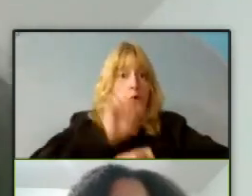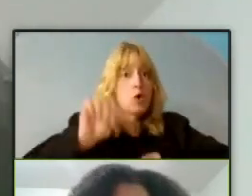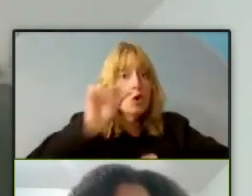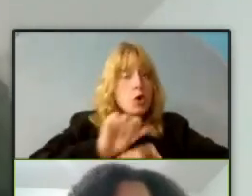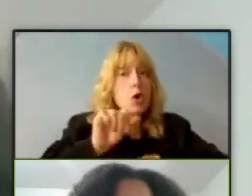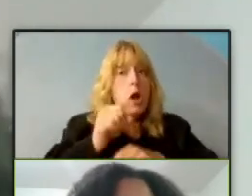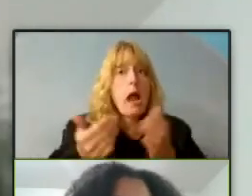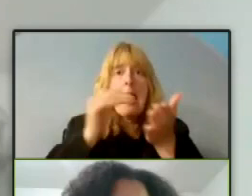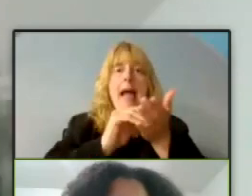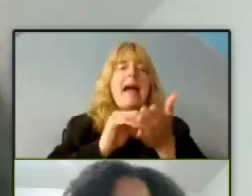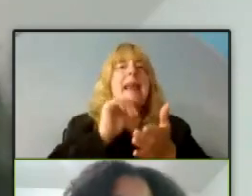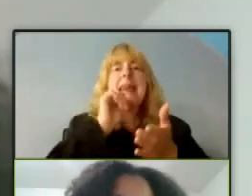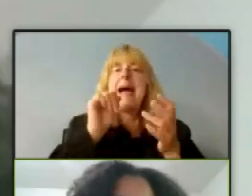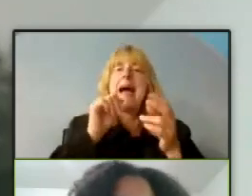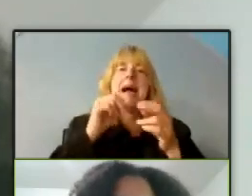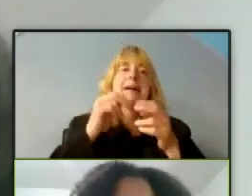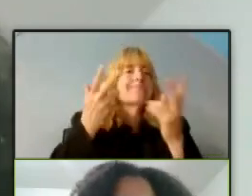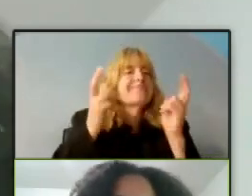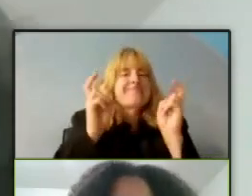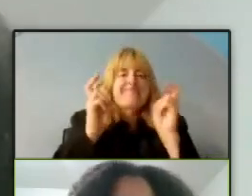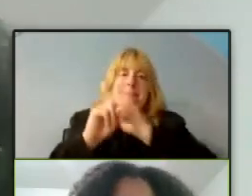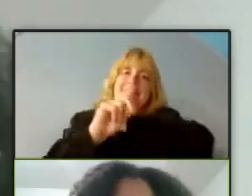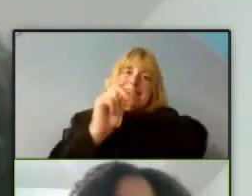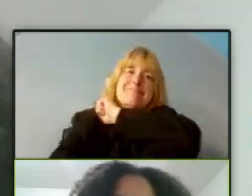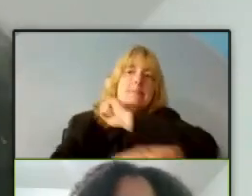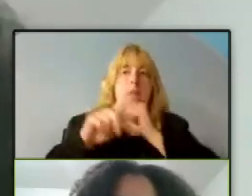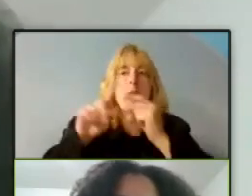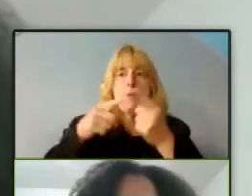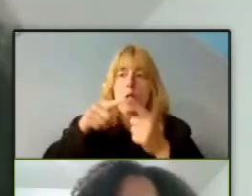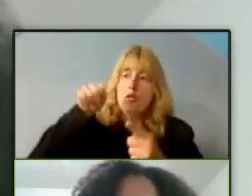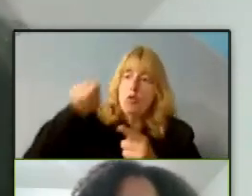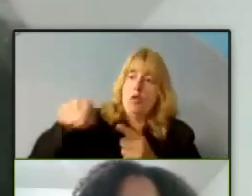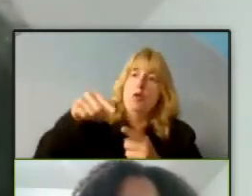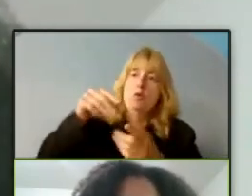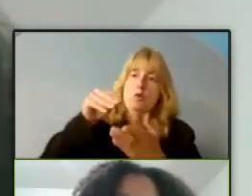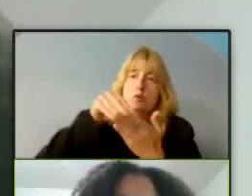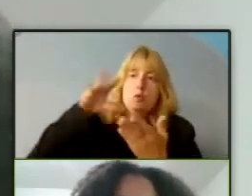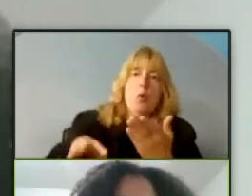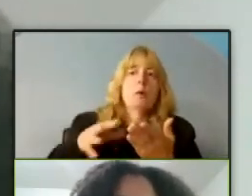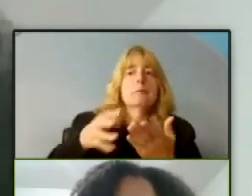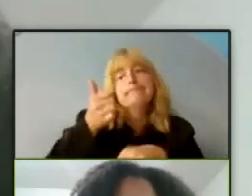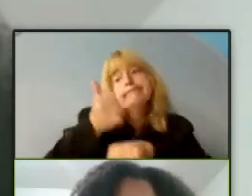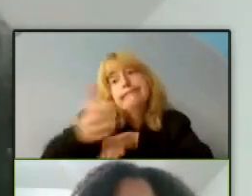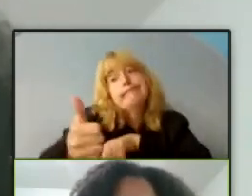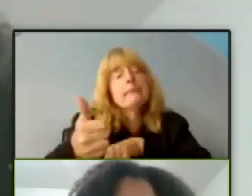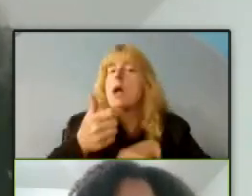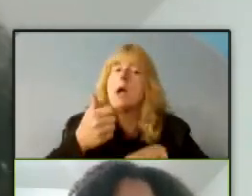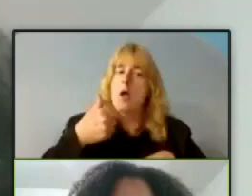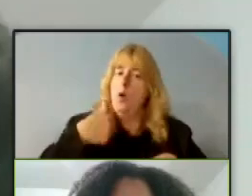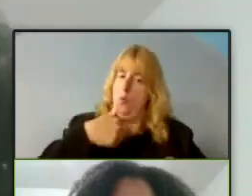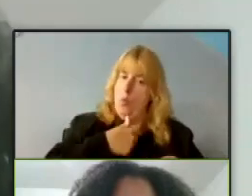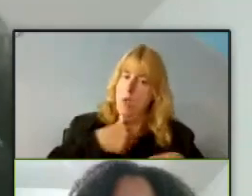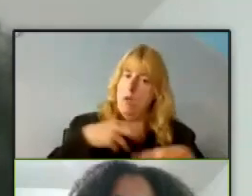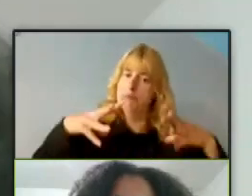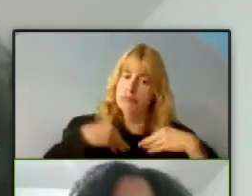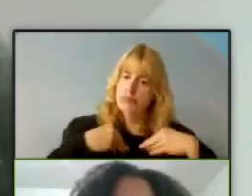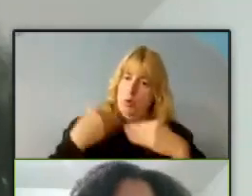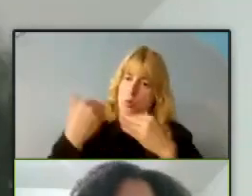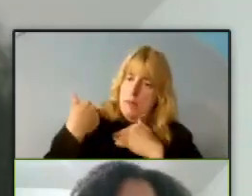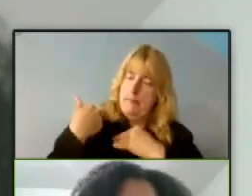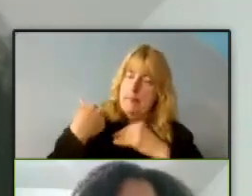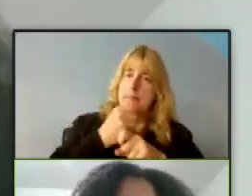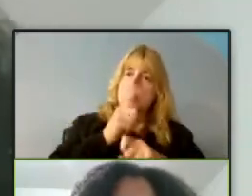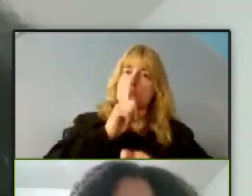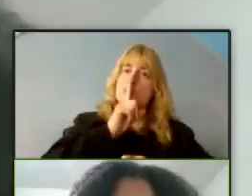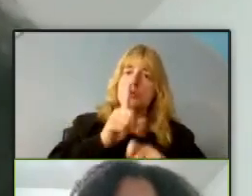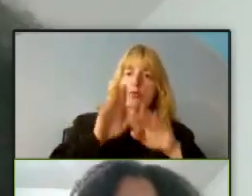is punitive or about the student, that is about us taking on our responsibility and making sure that they get what they need during a time